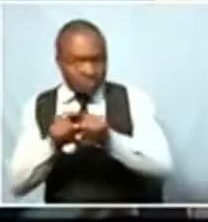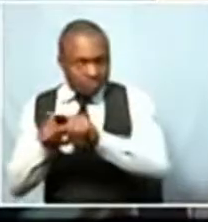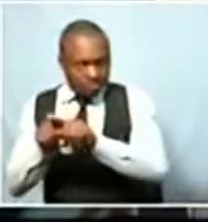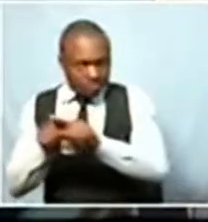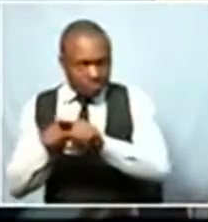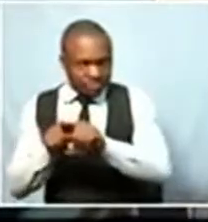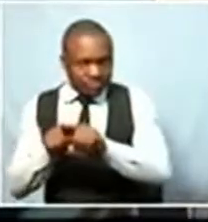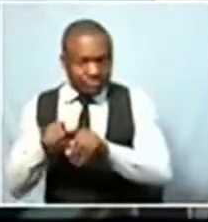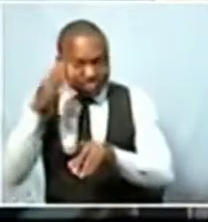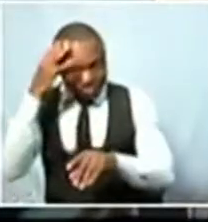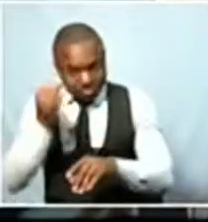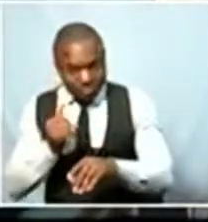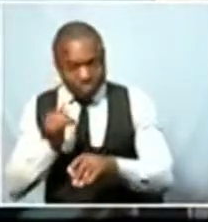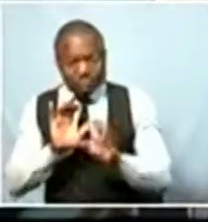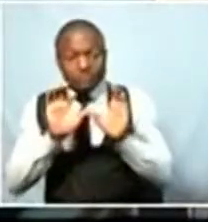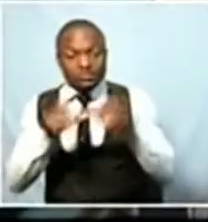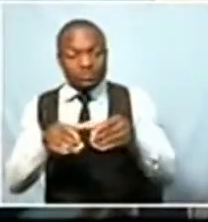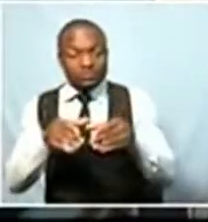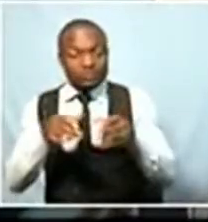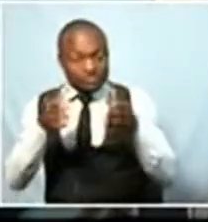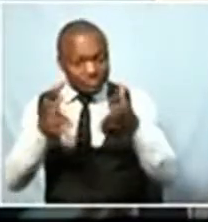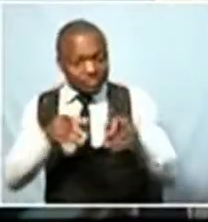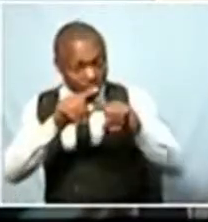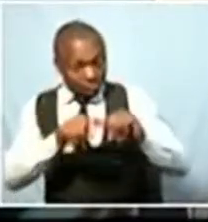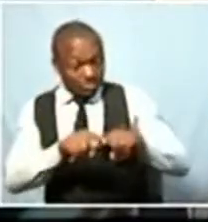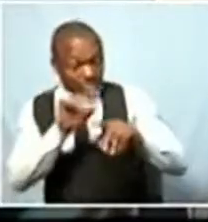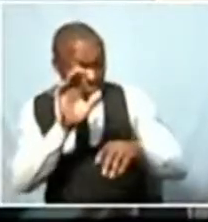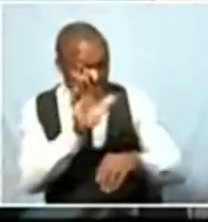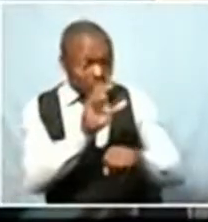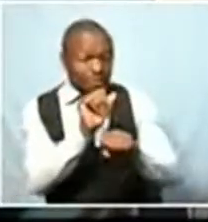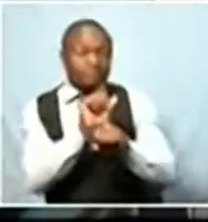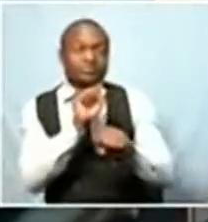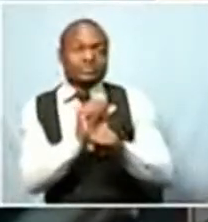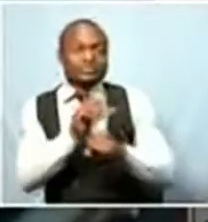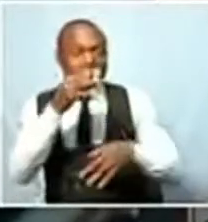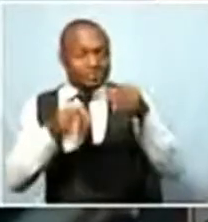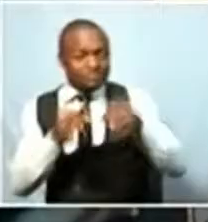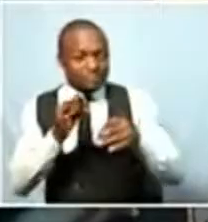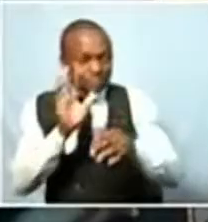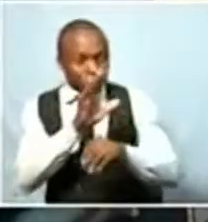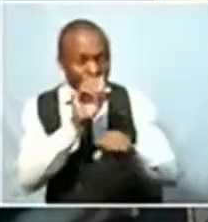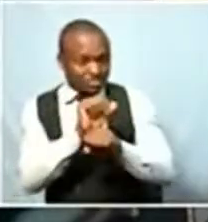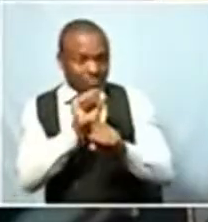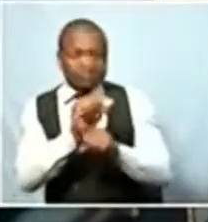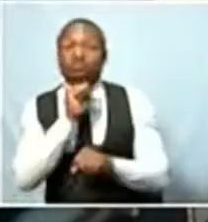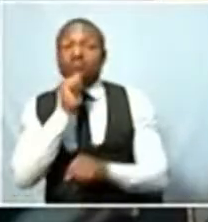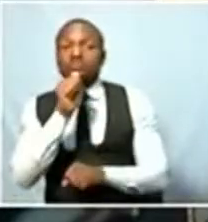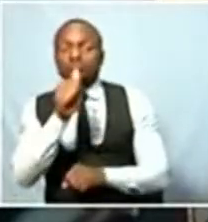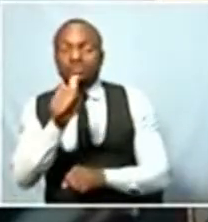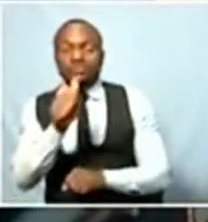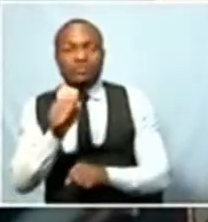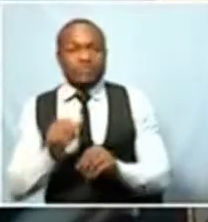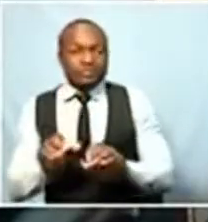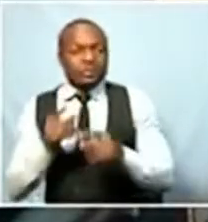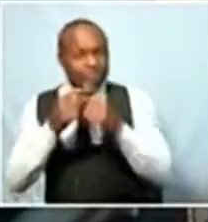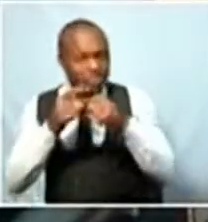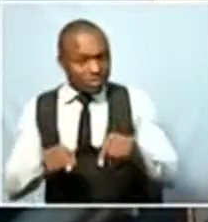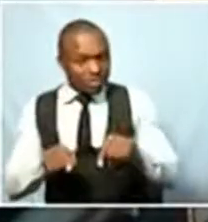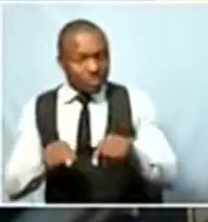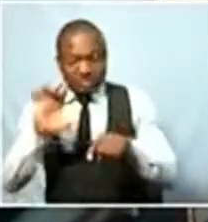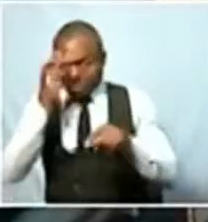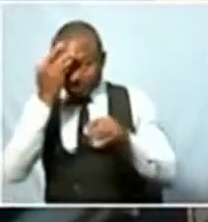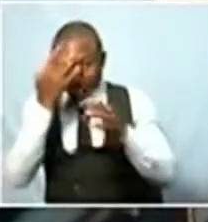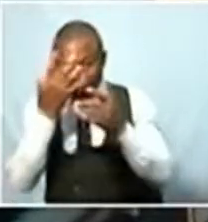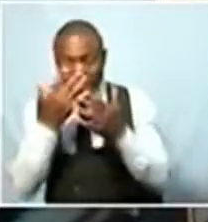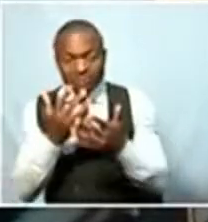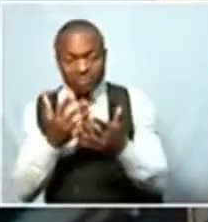the whole essence of this committee depends on your work. So if your work is not, done to the